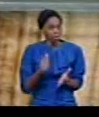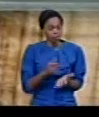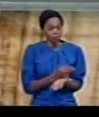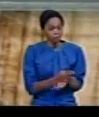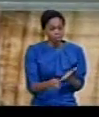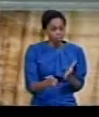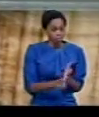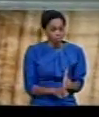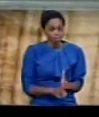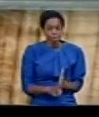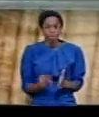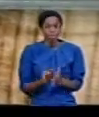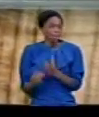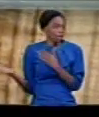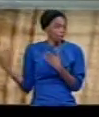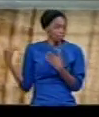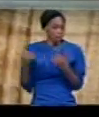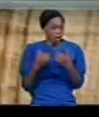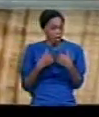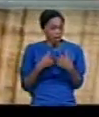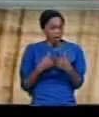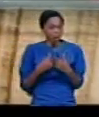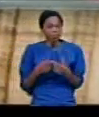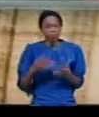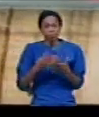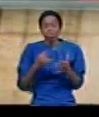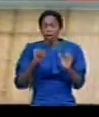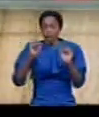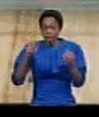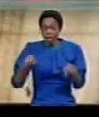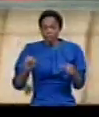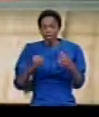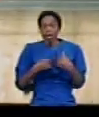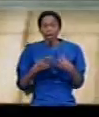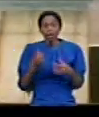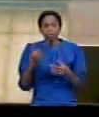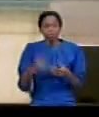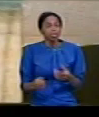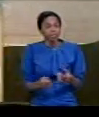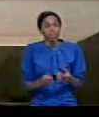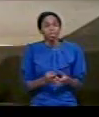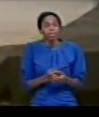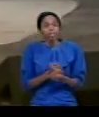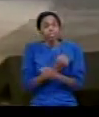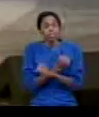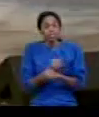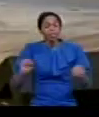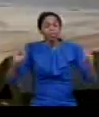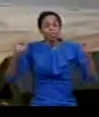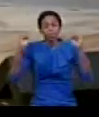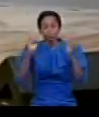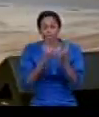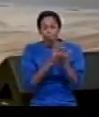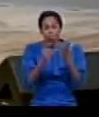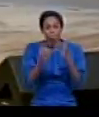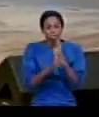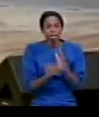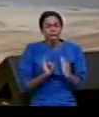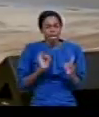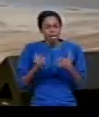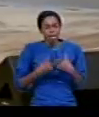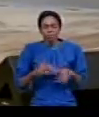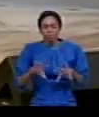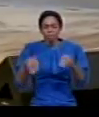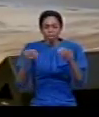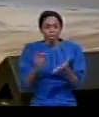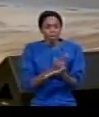before I could have the Savior's righteousness. I had to give up the righteousness that I produced by